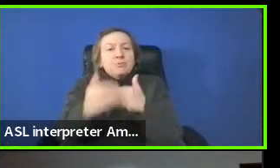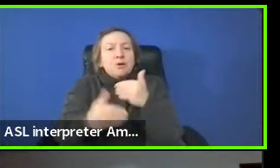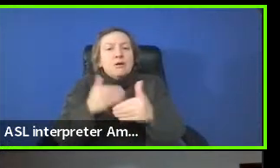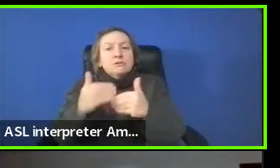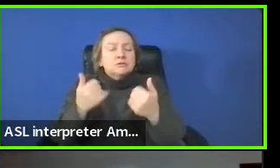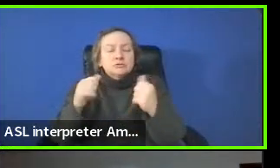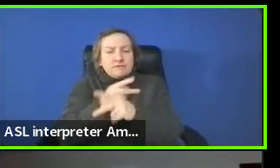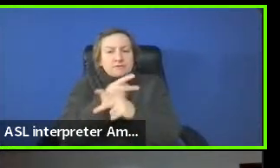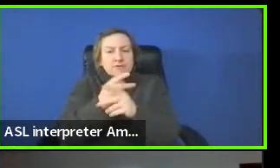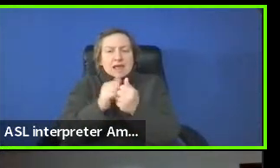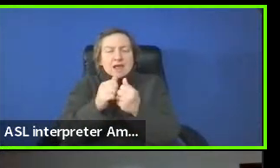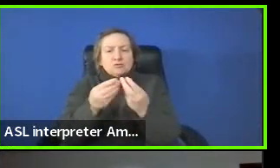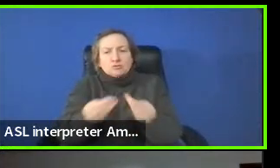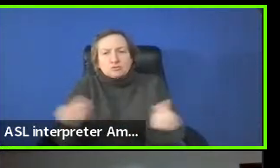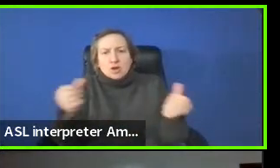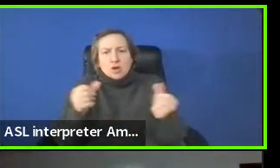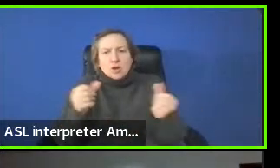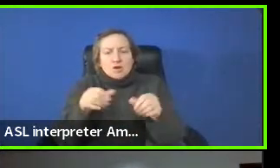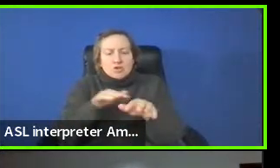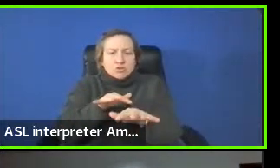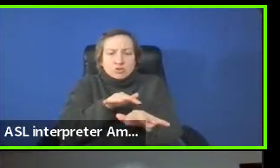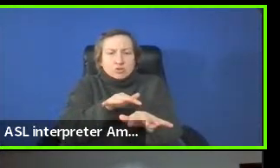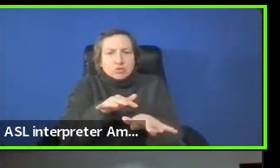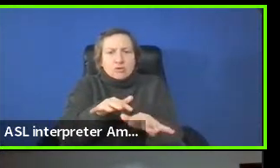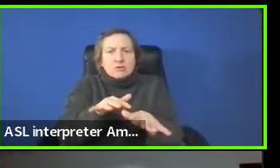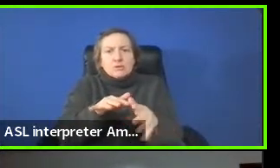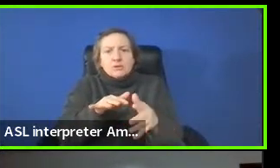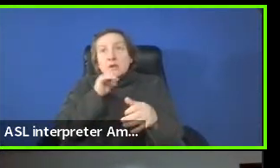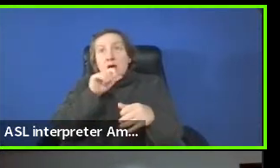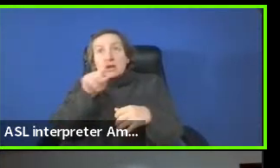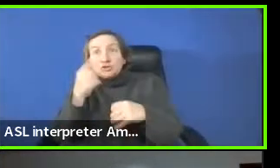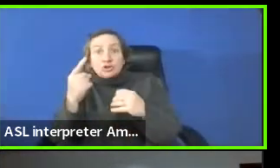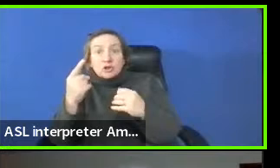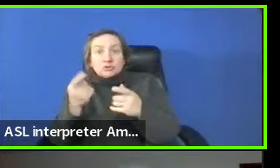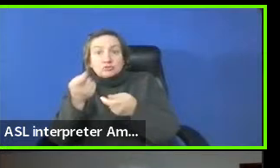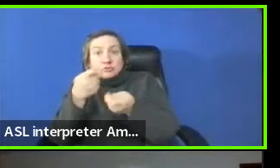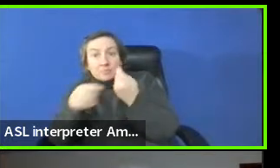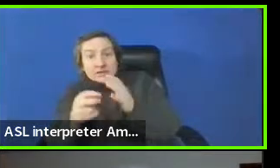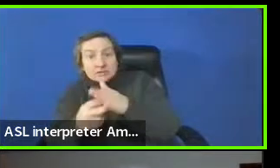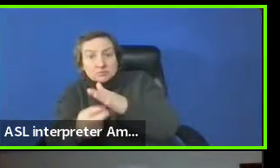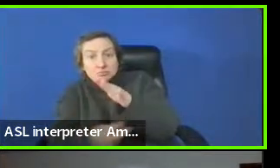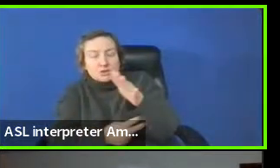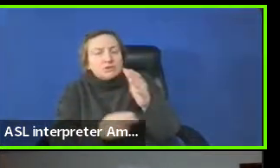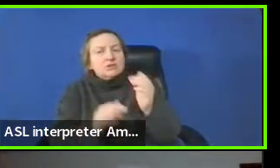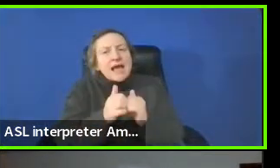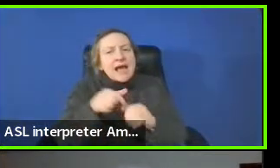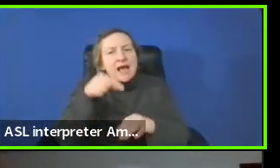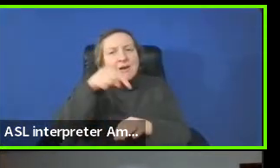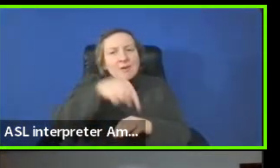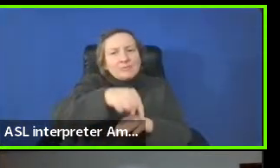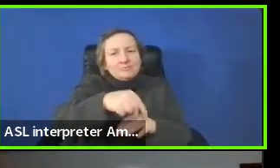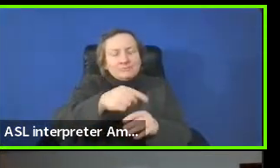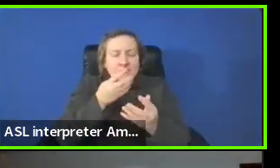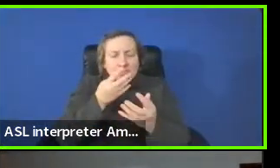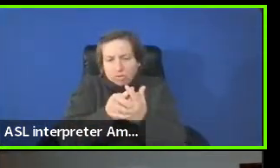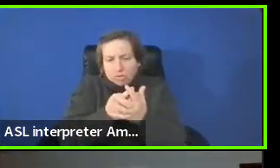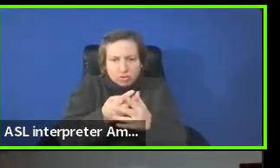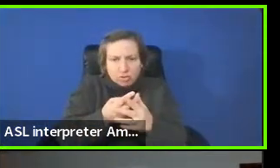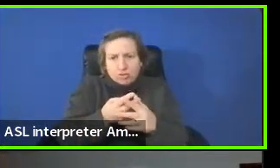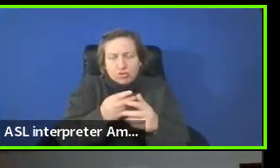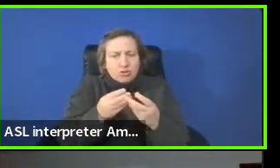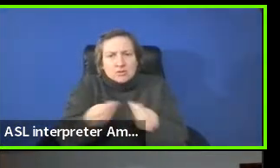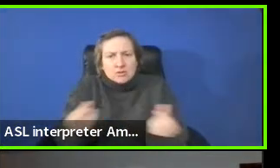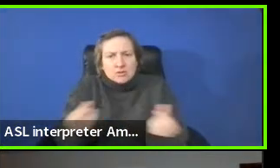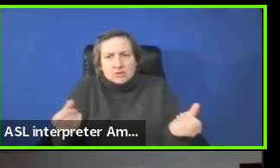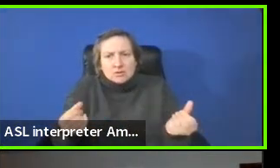this bottleneck besides replacing the bridge. So how do we best do that? And is